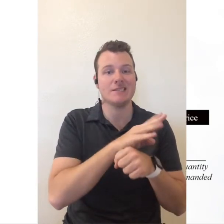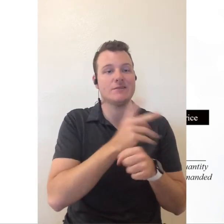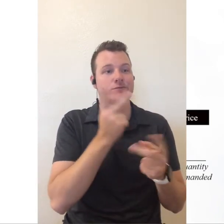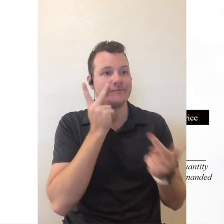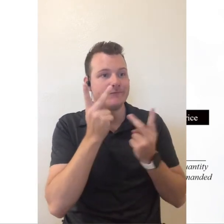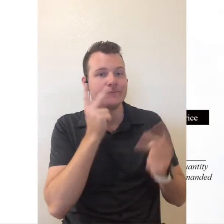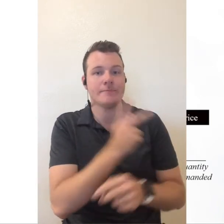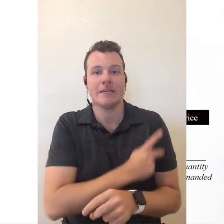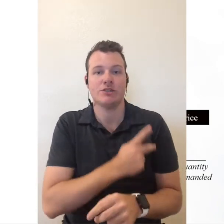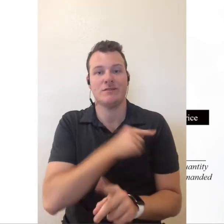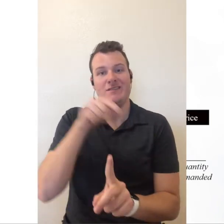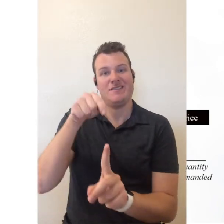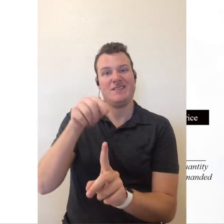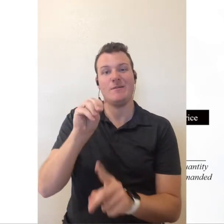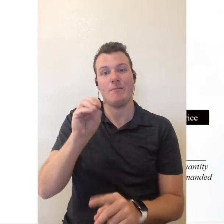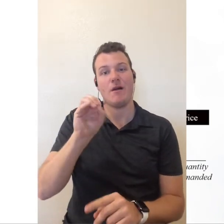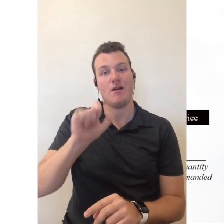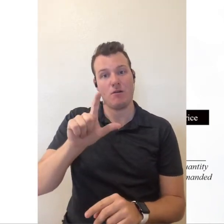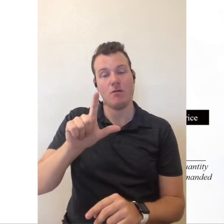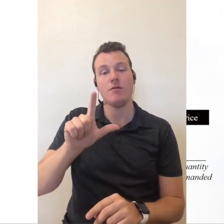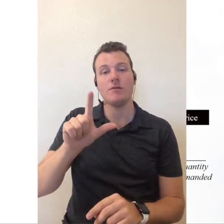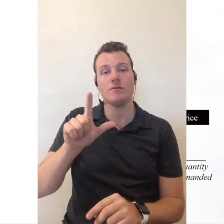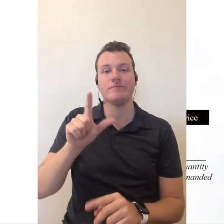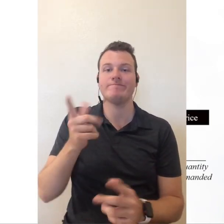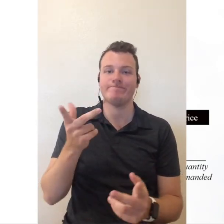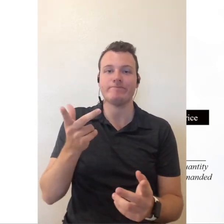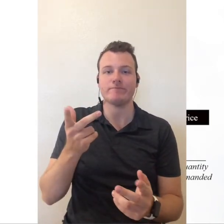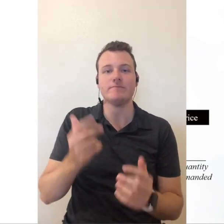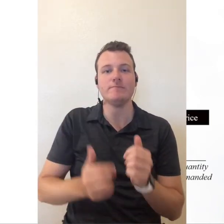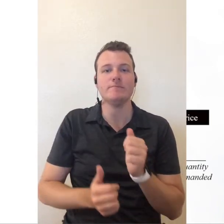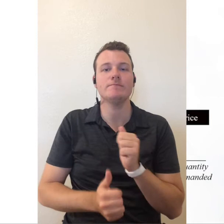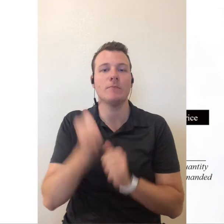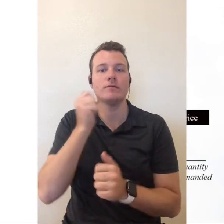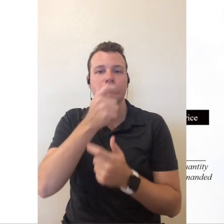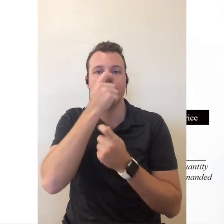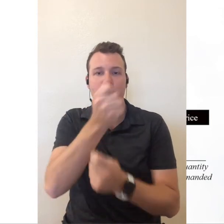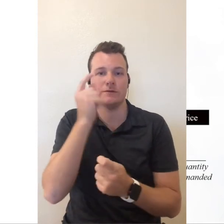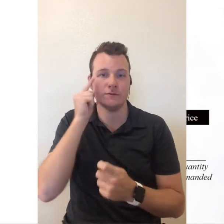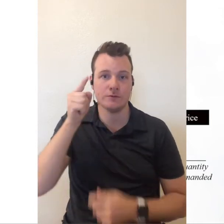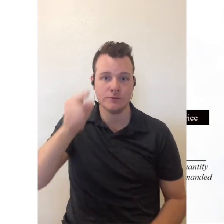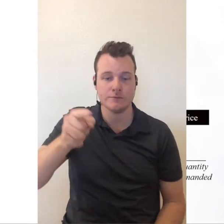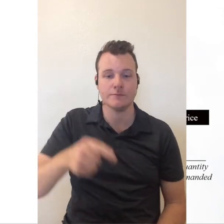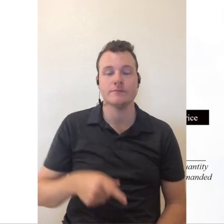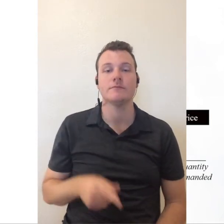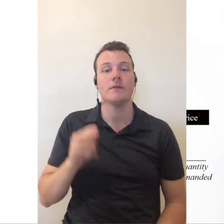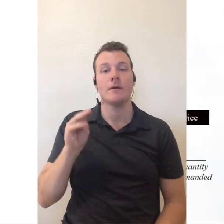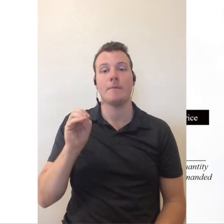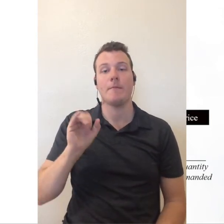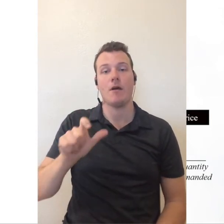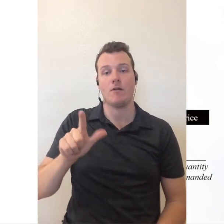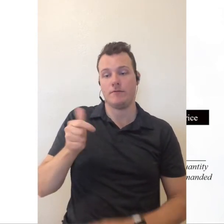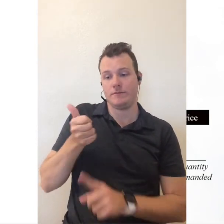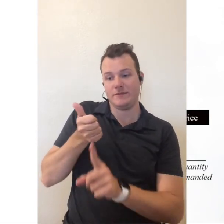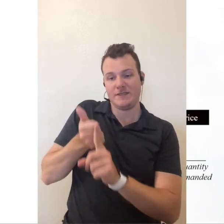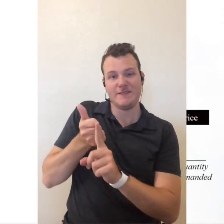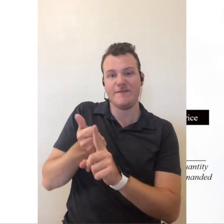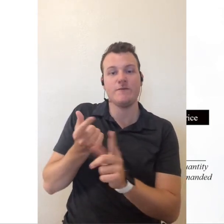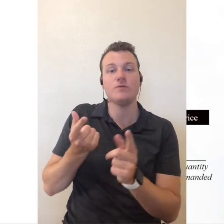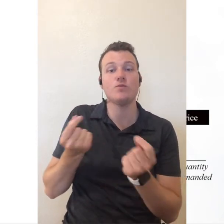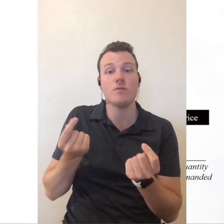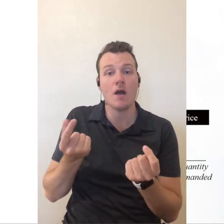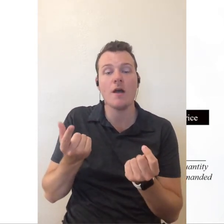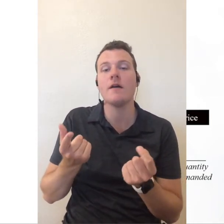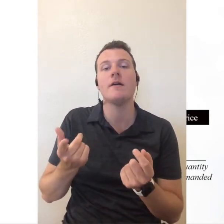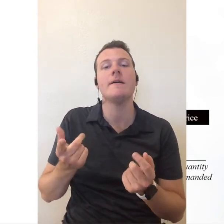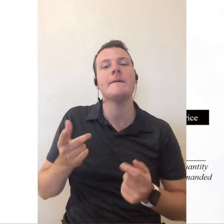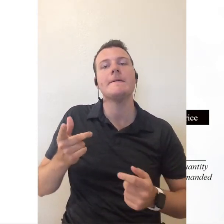are in clinical practices or you're seeing patients, this is the model that's probably going to be of most interest